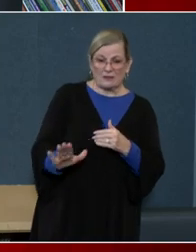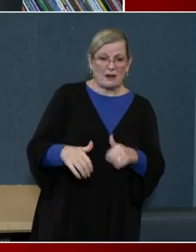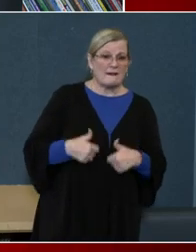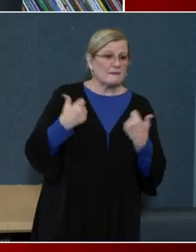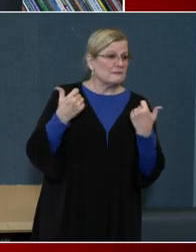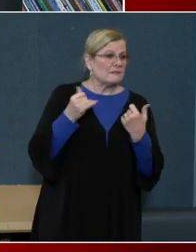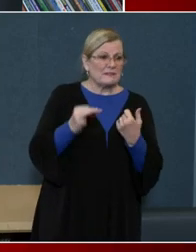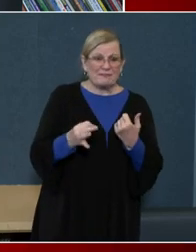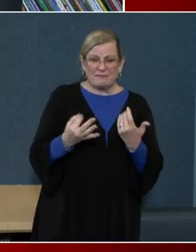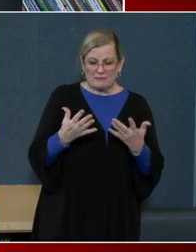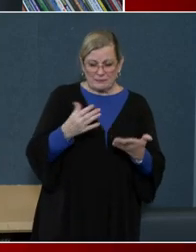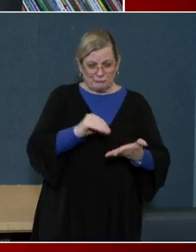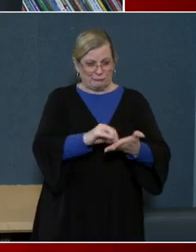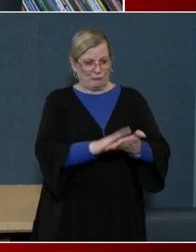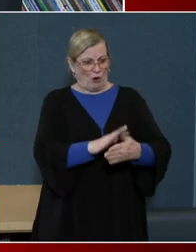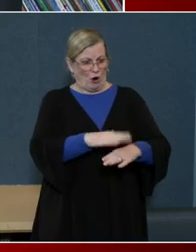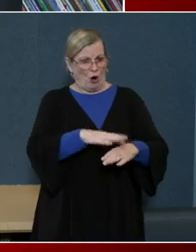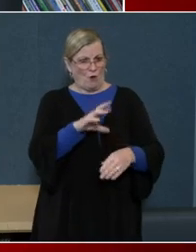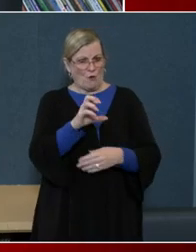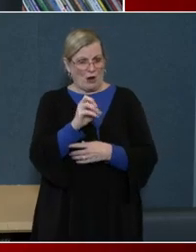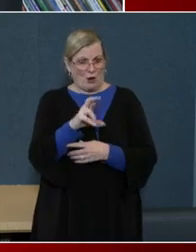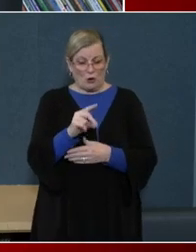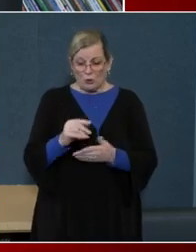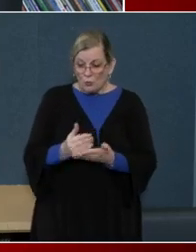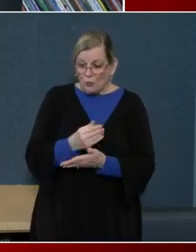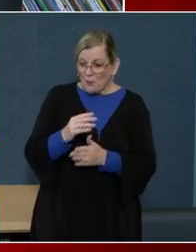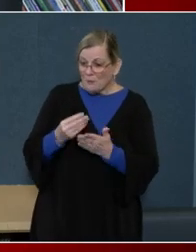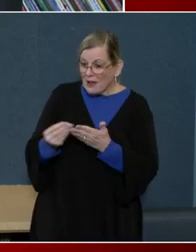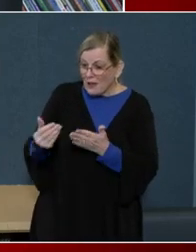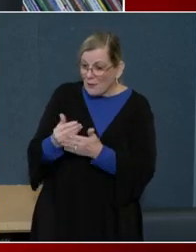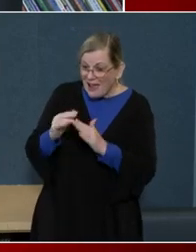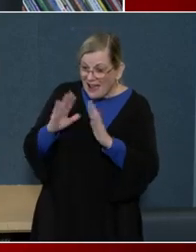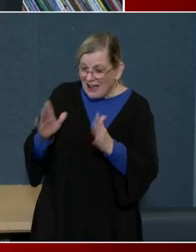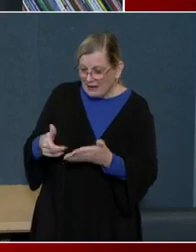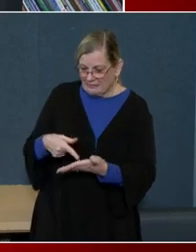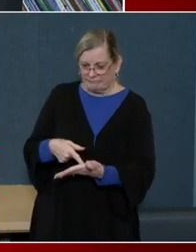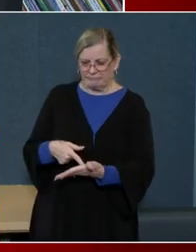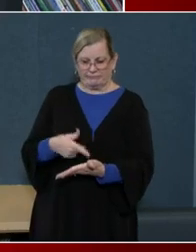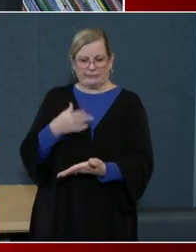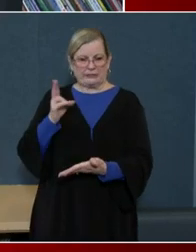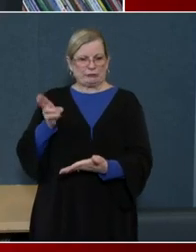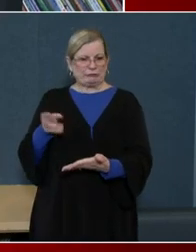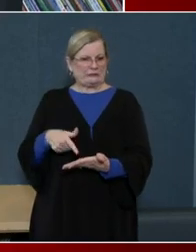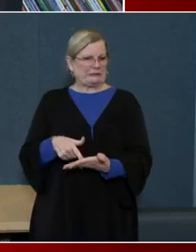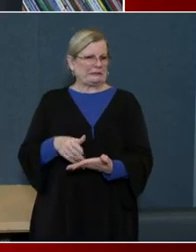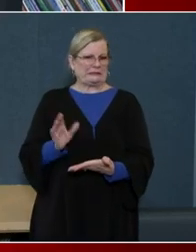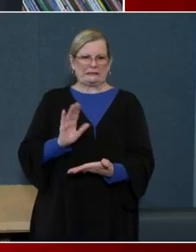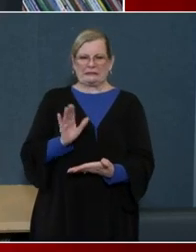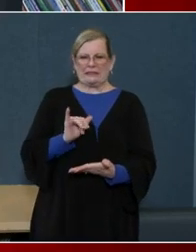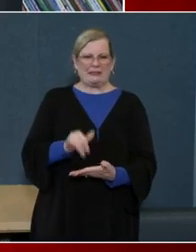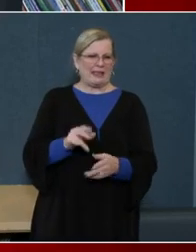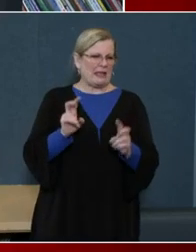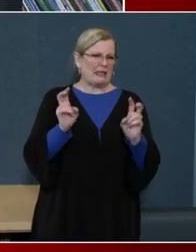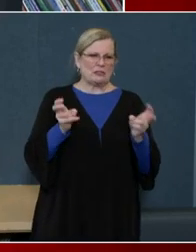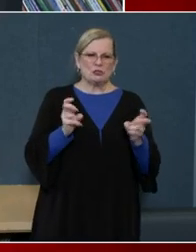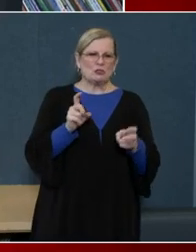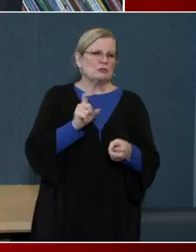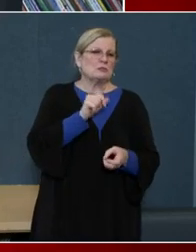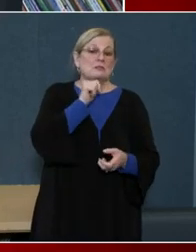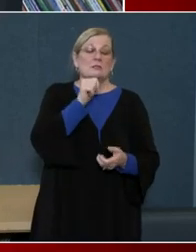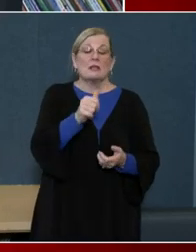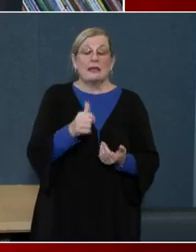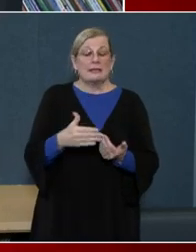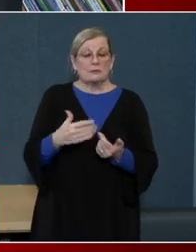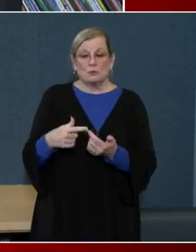housing accommodations. So you can see that those are issues that aren't squarely within the debate about rent control